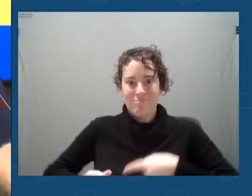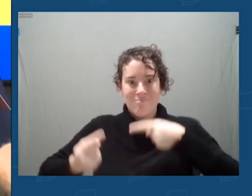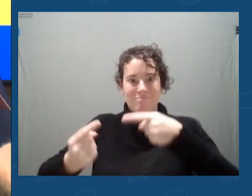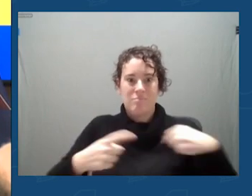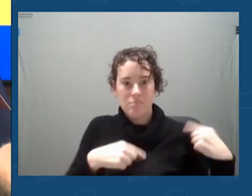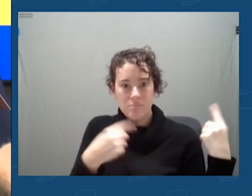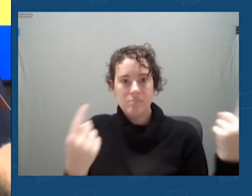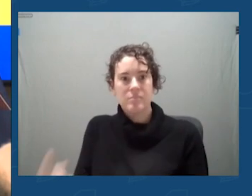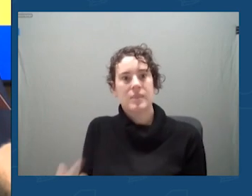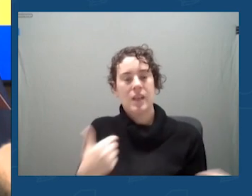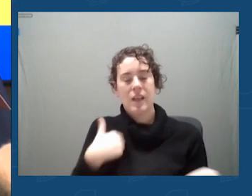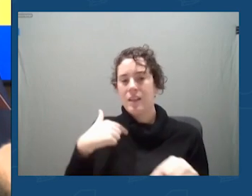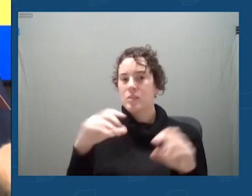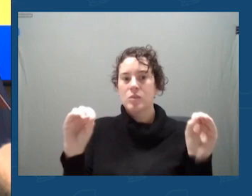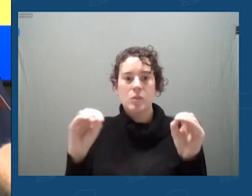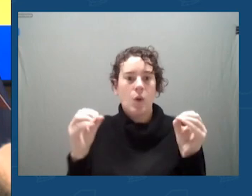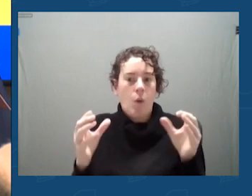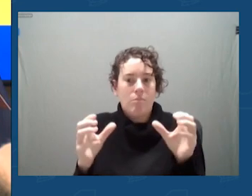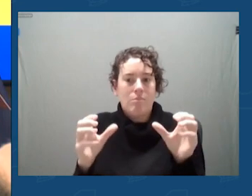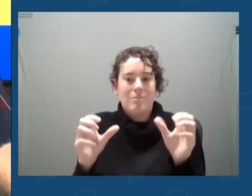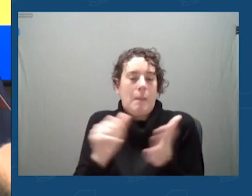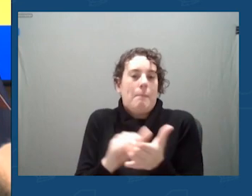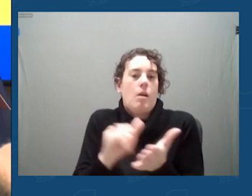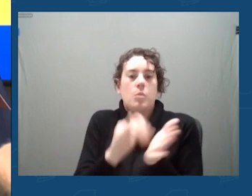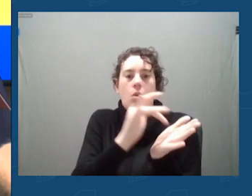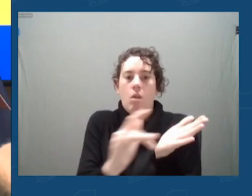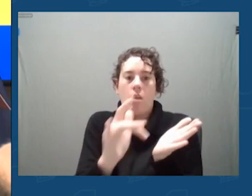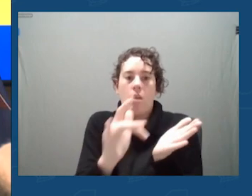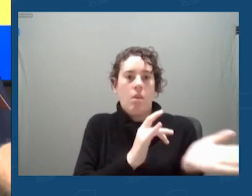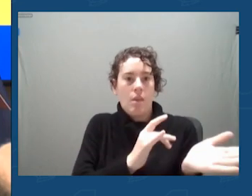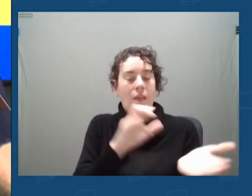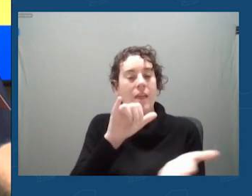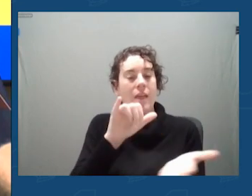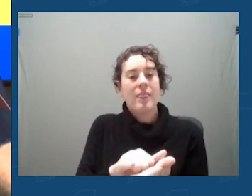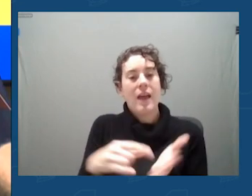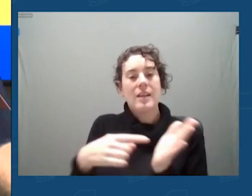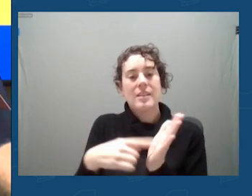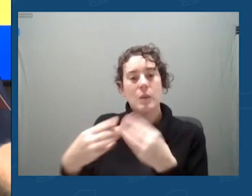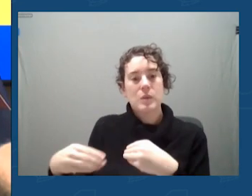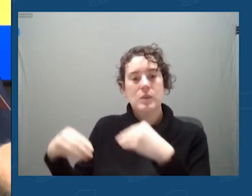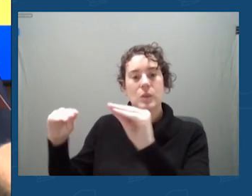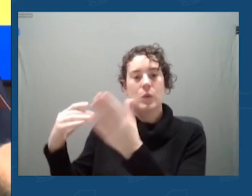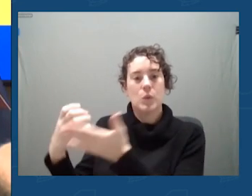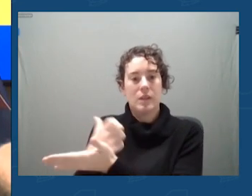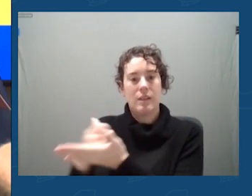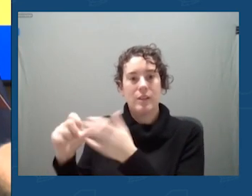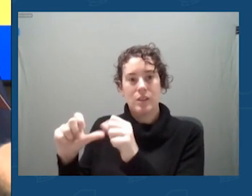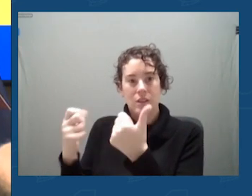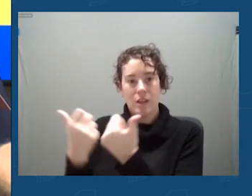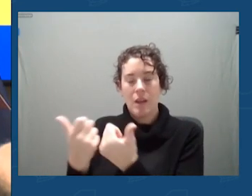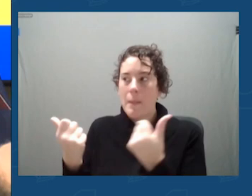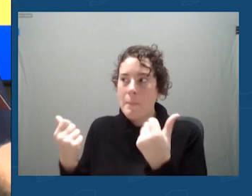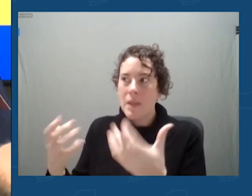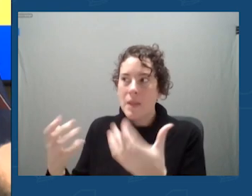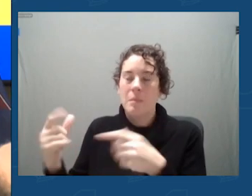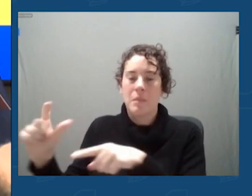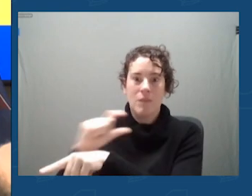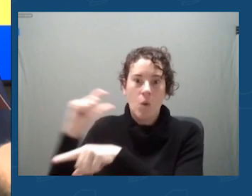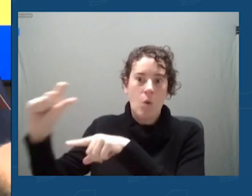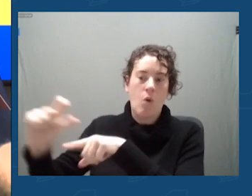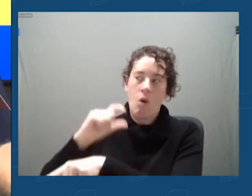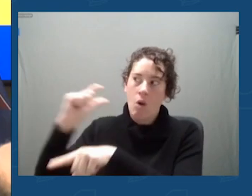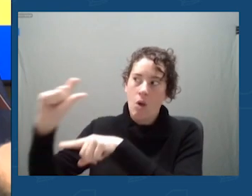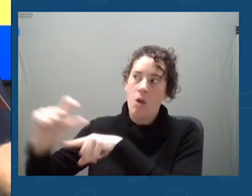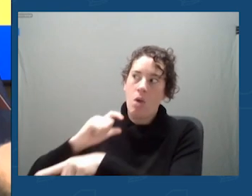way I could pay it all off. The debt was sold to a collections agency, and I have received many phone calls and letters which